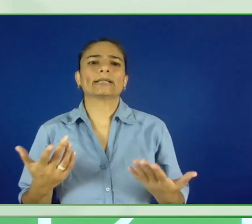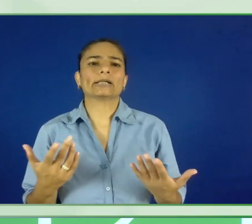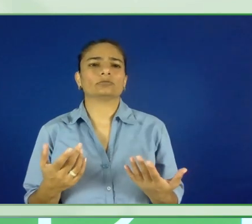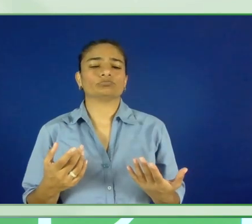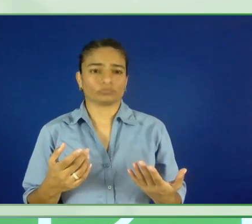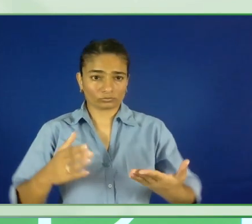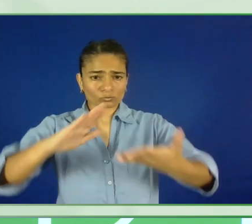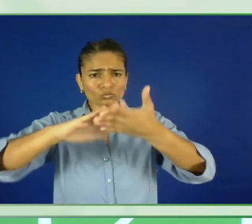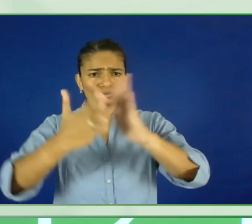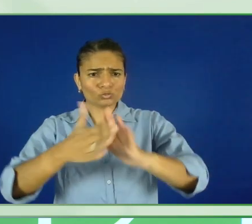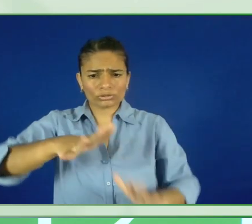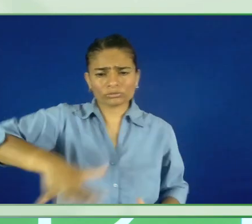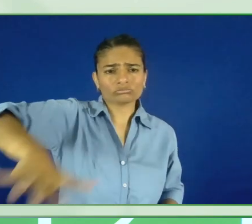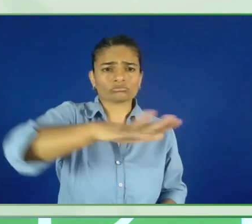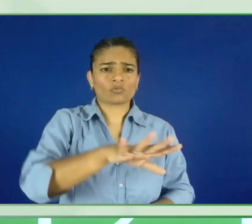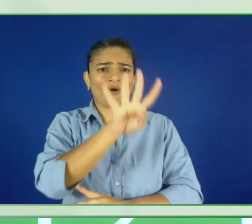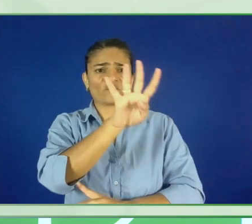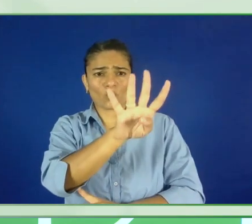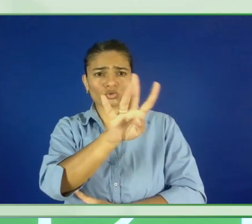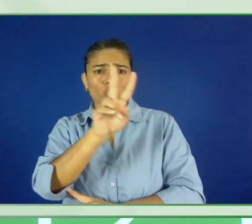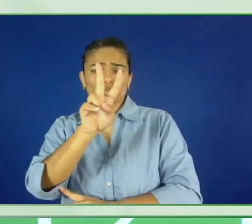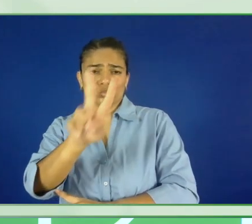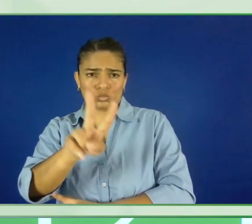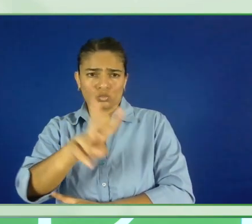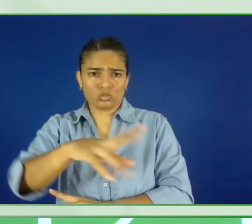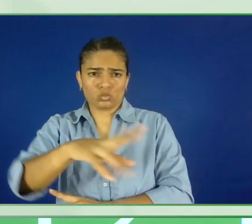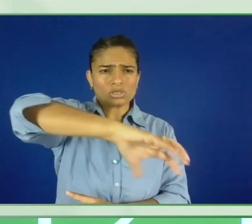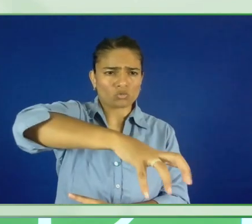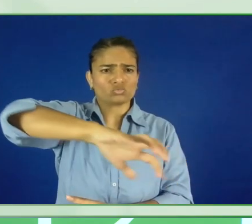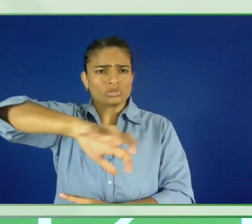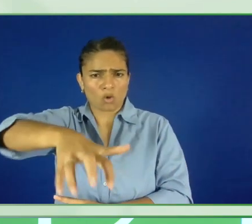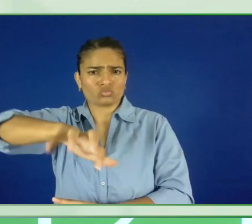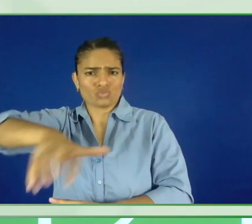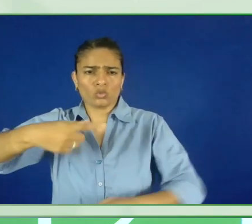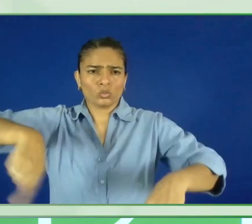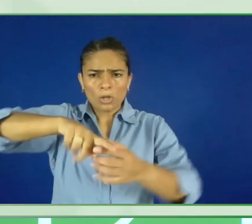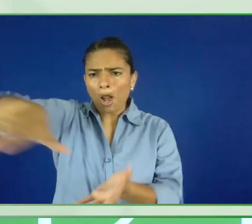countries. So what happens after that? So what?